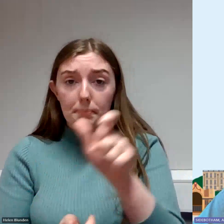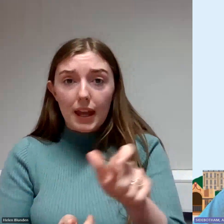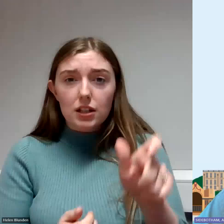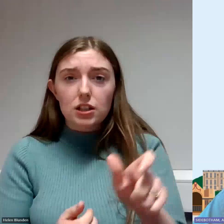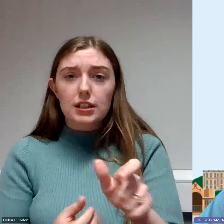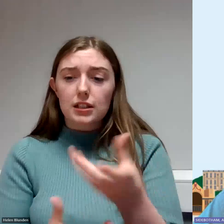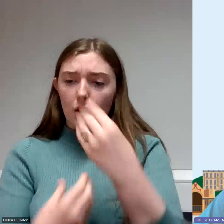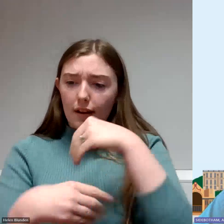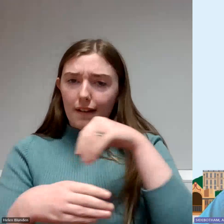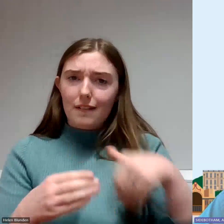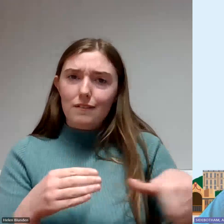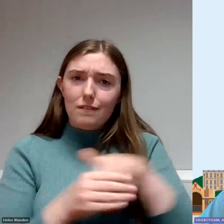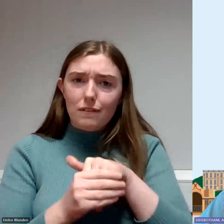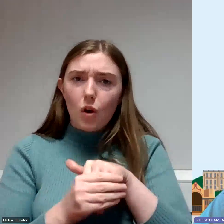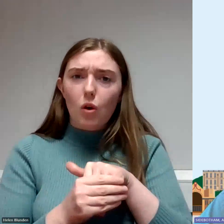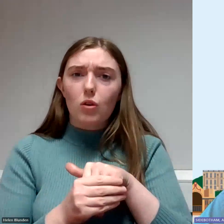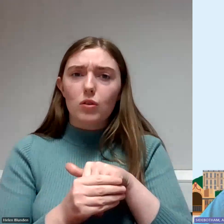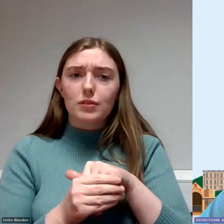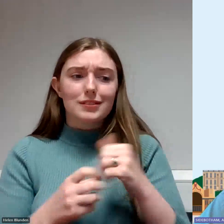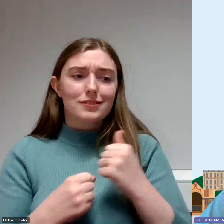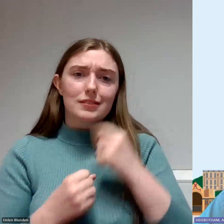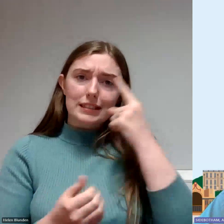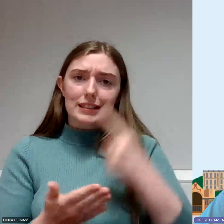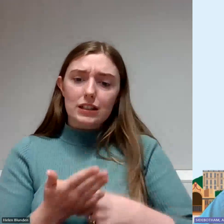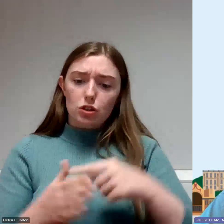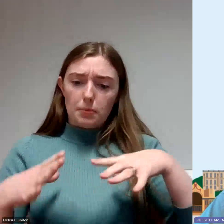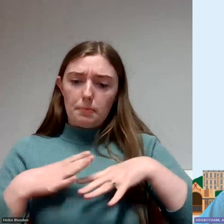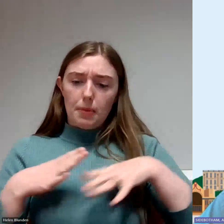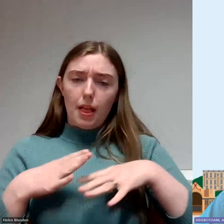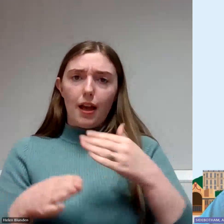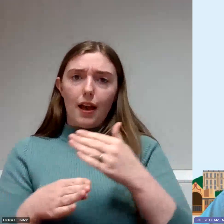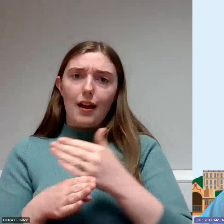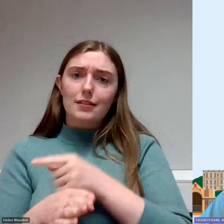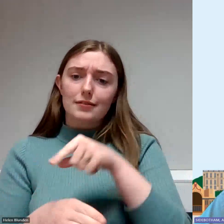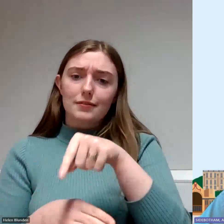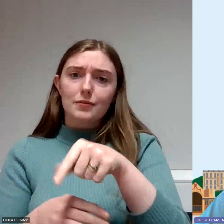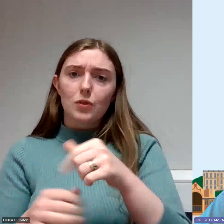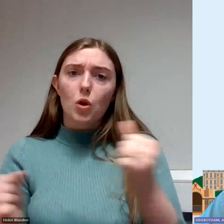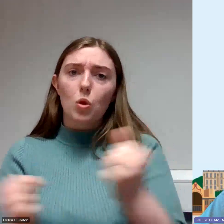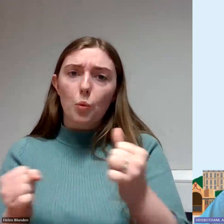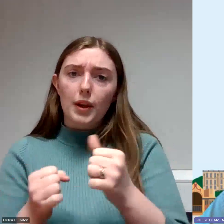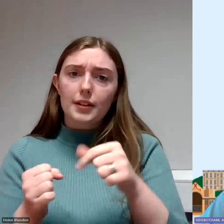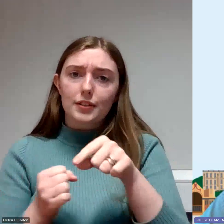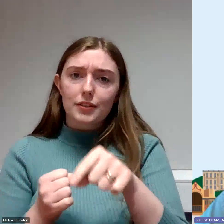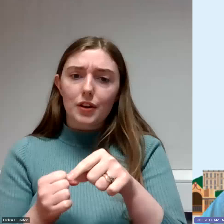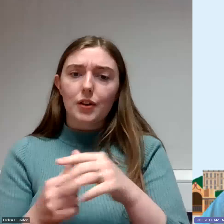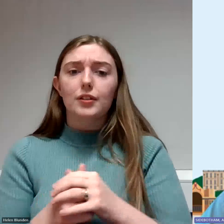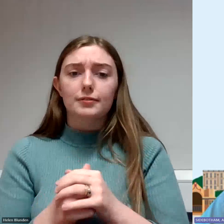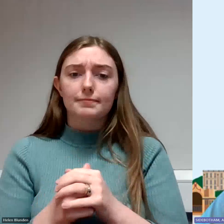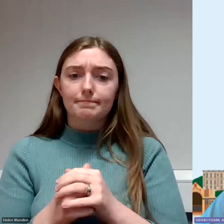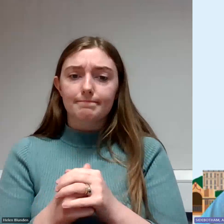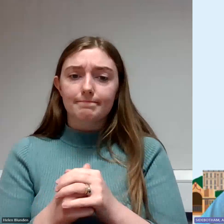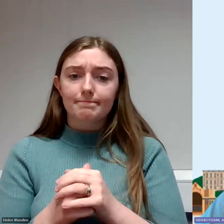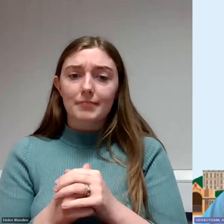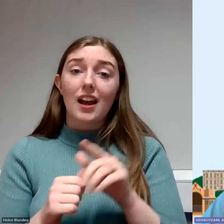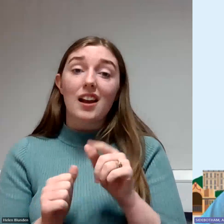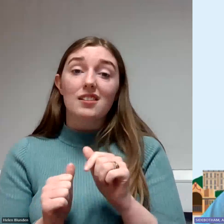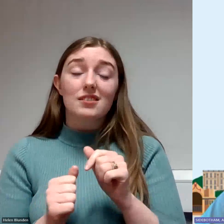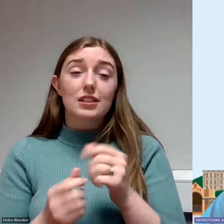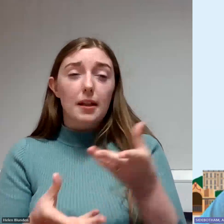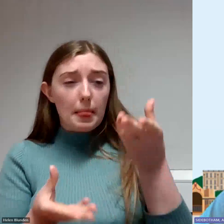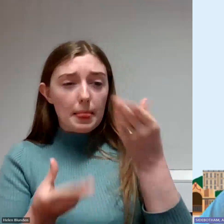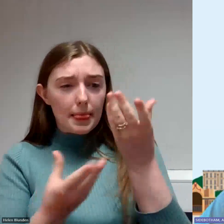voices on this call and other voices are an important part of that winter wash up in terms of patients' individual stories and